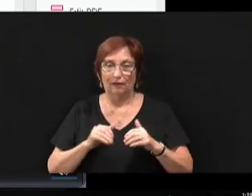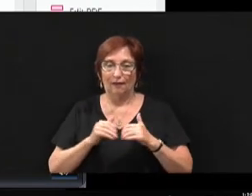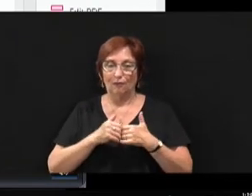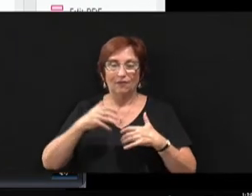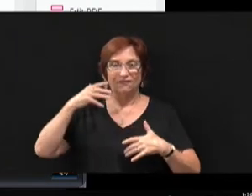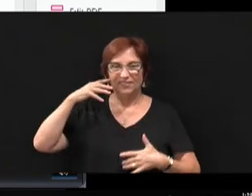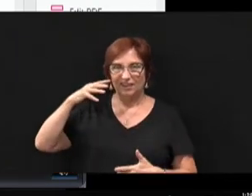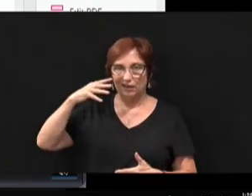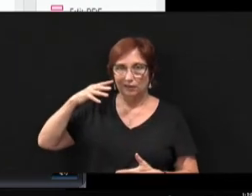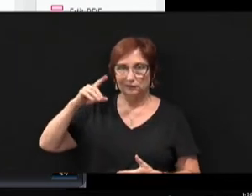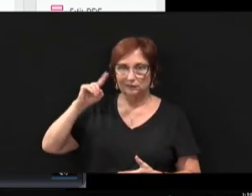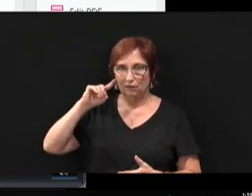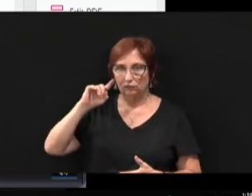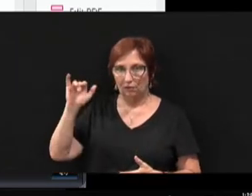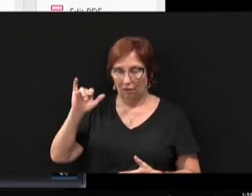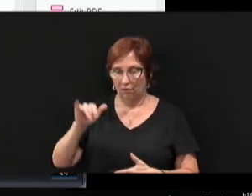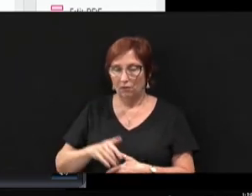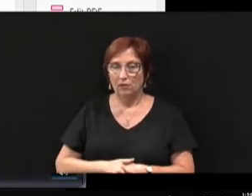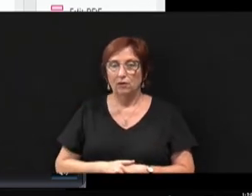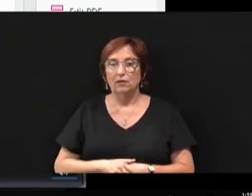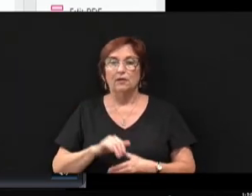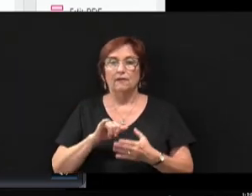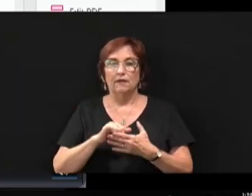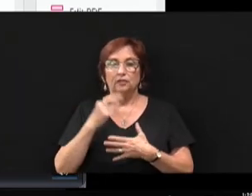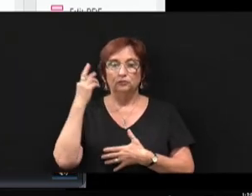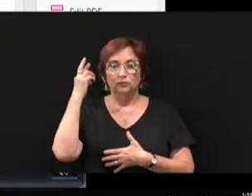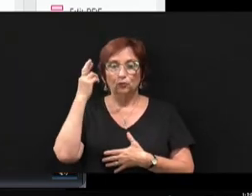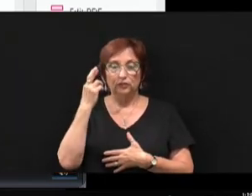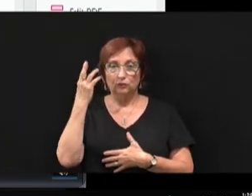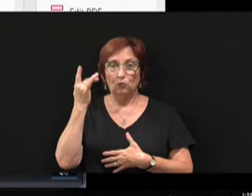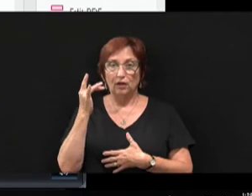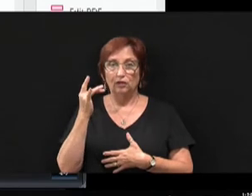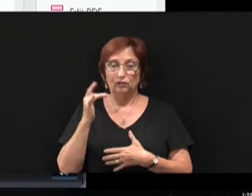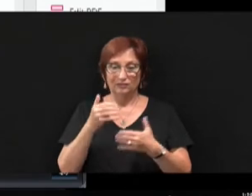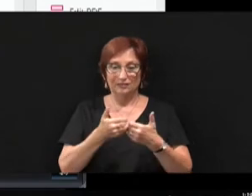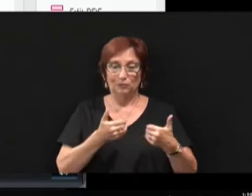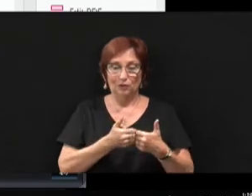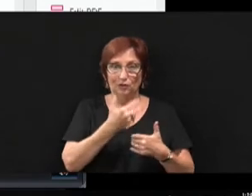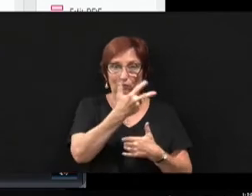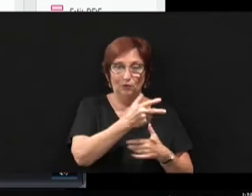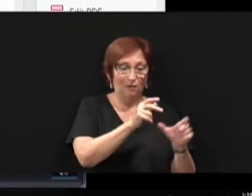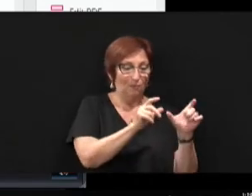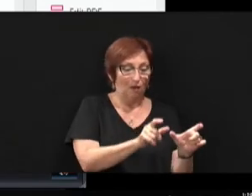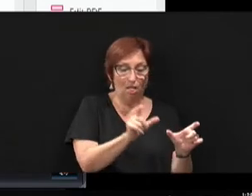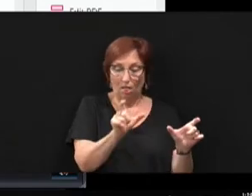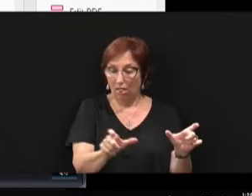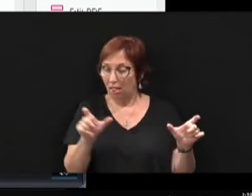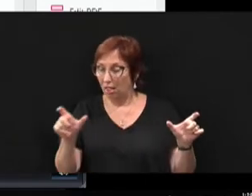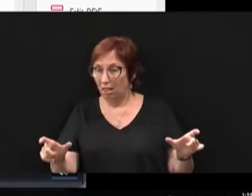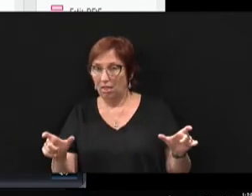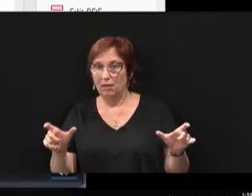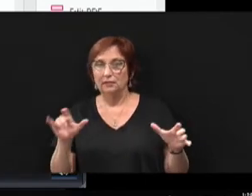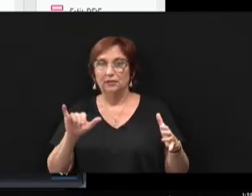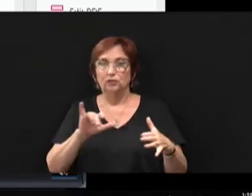we do. And the reason you're separating them into three piles is getting them set up for the blending